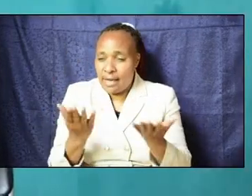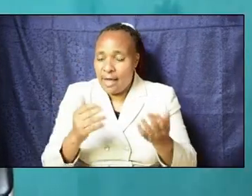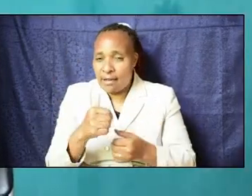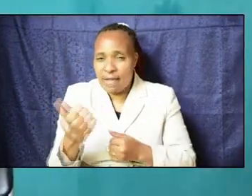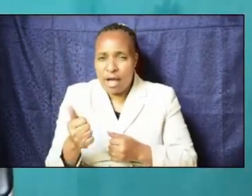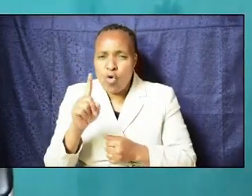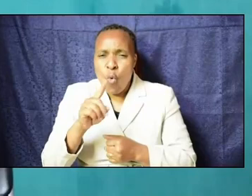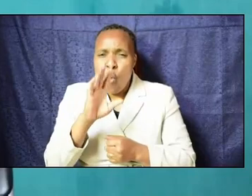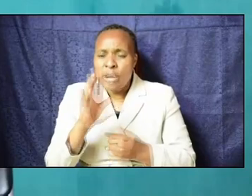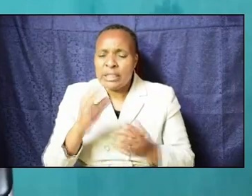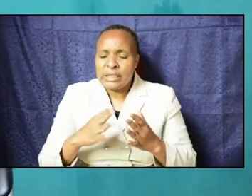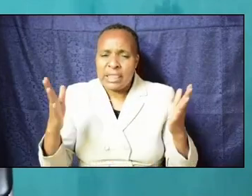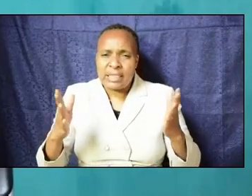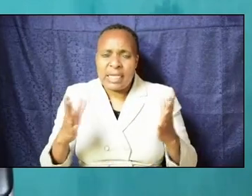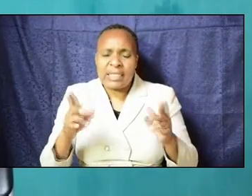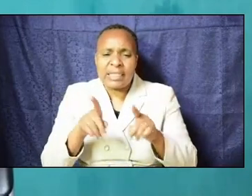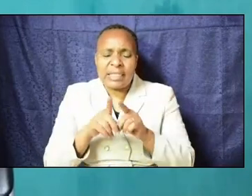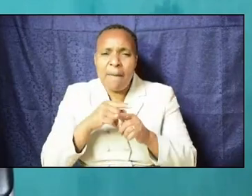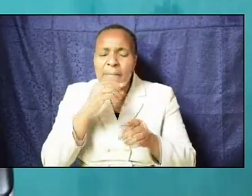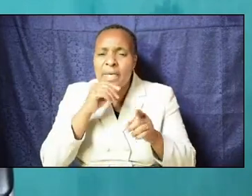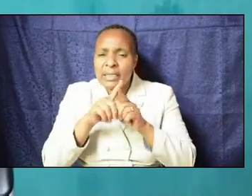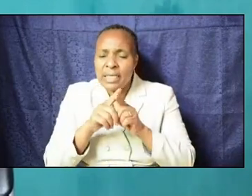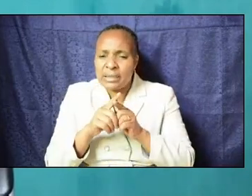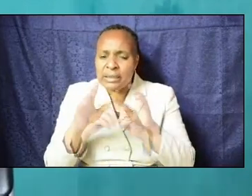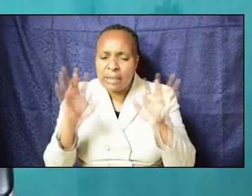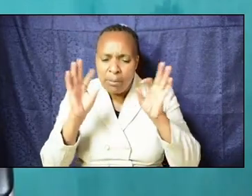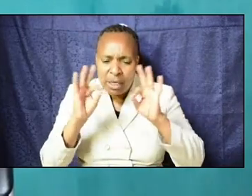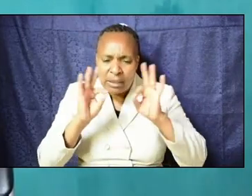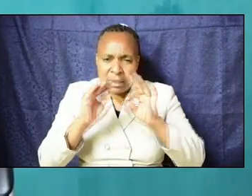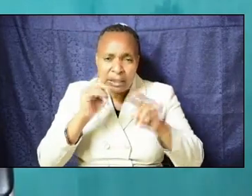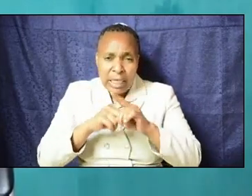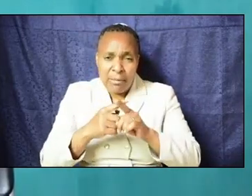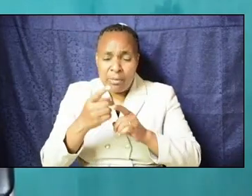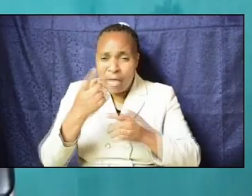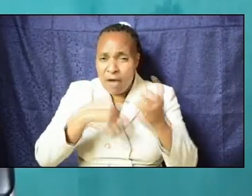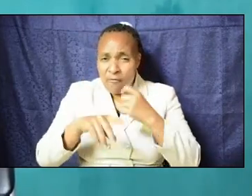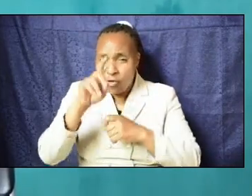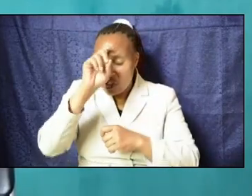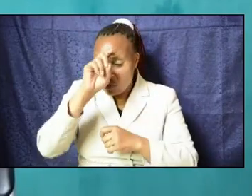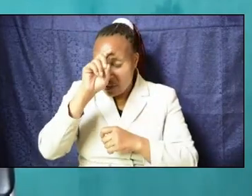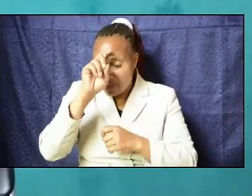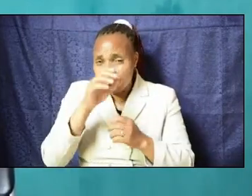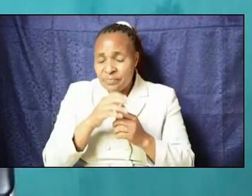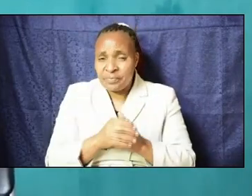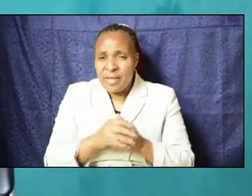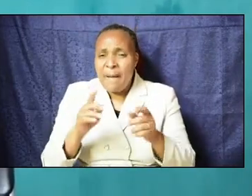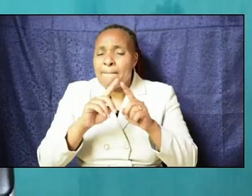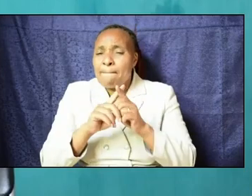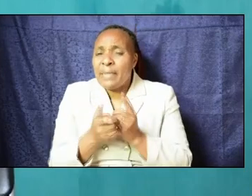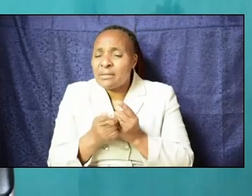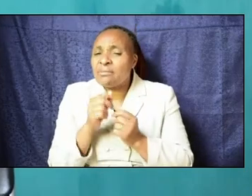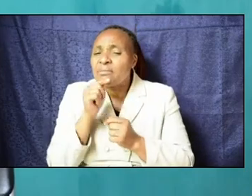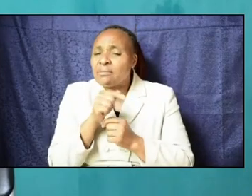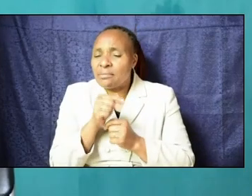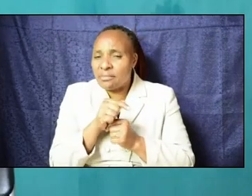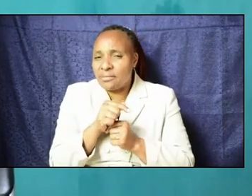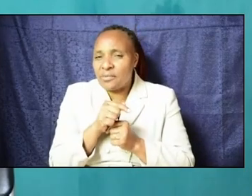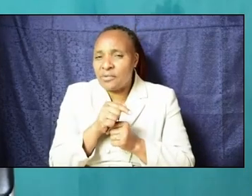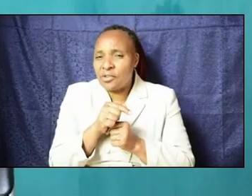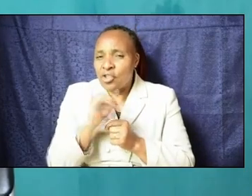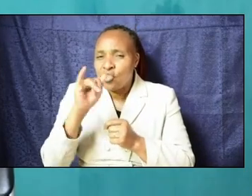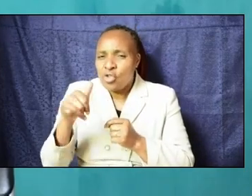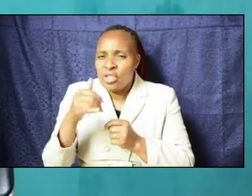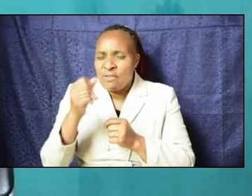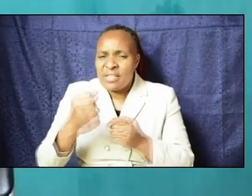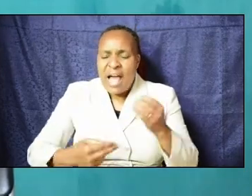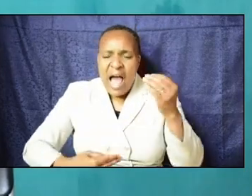It's no wonder his brothers were even surprised when they came to Egypt, but that's a story for another day. But he was in a